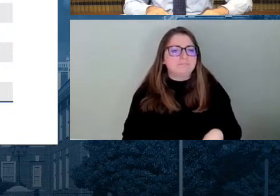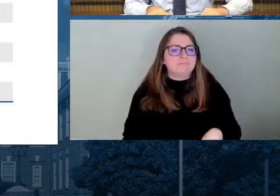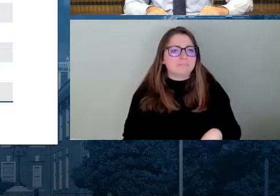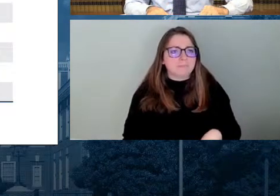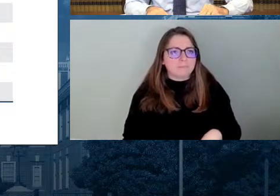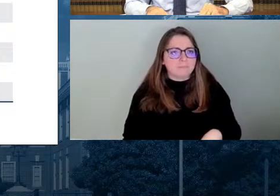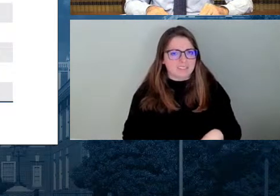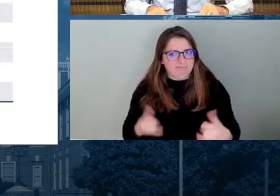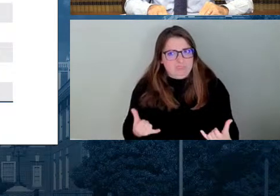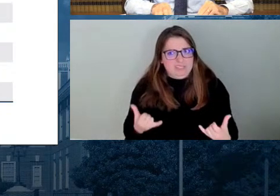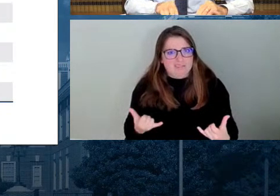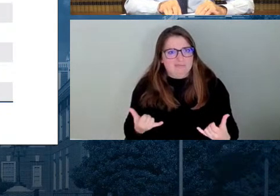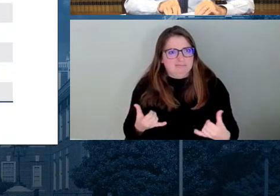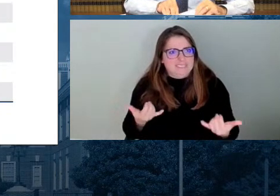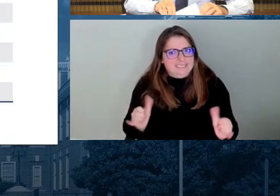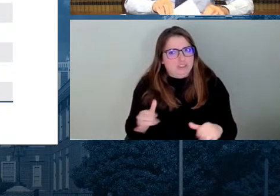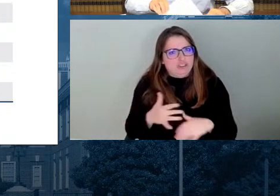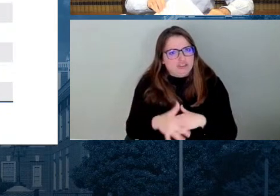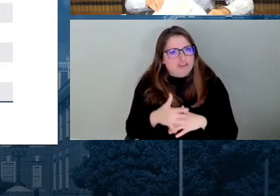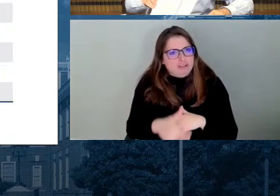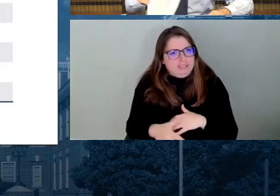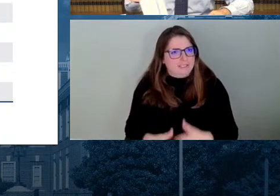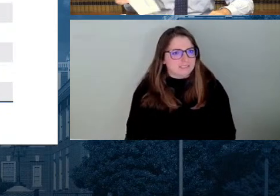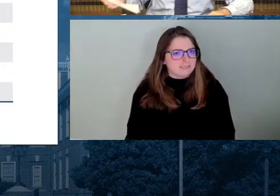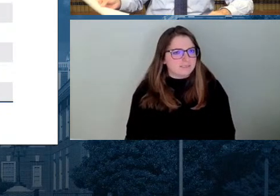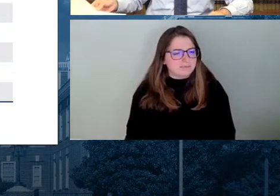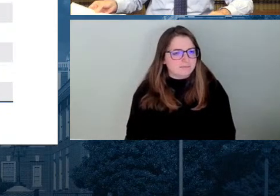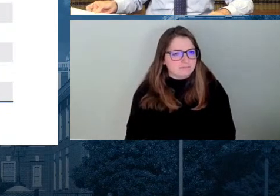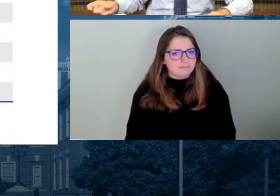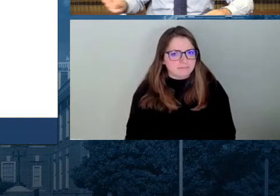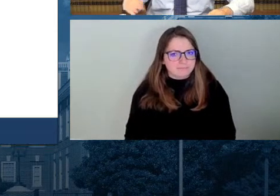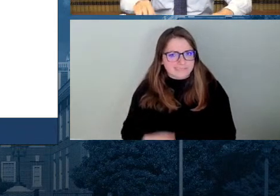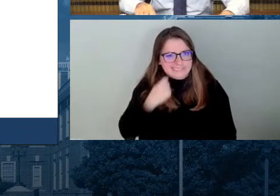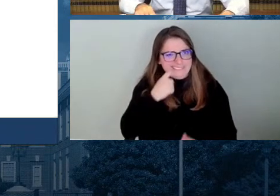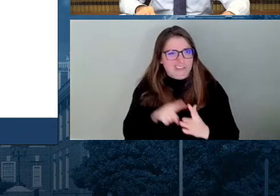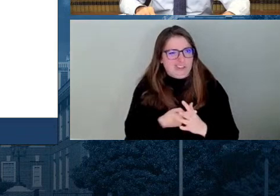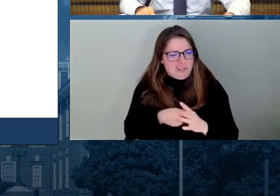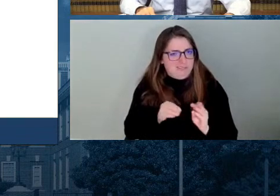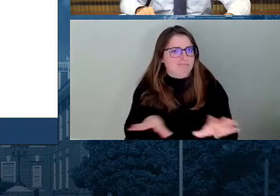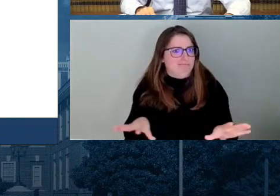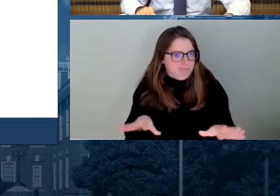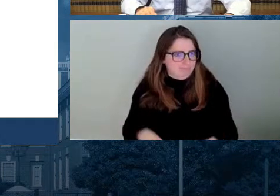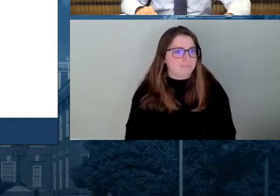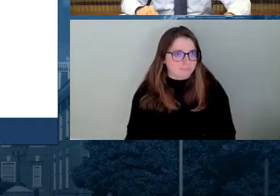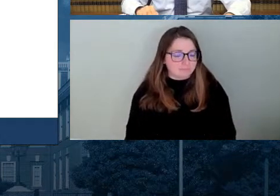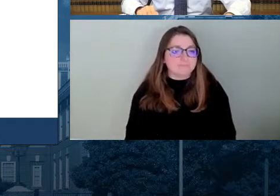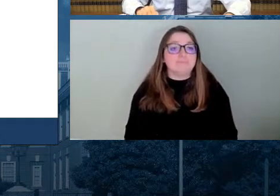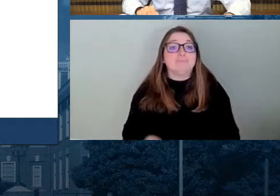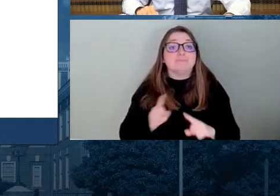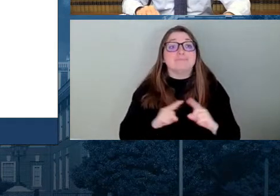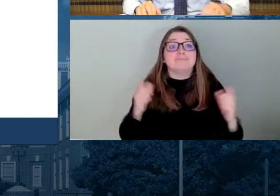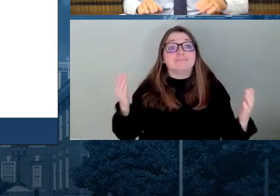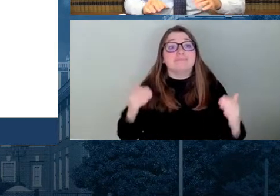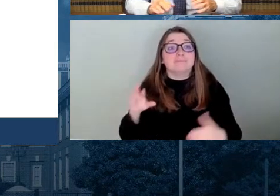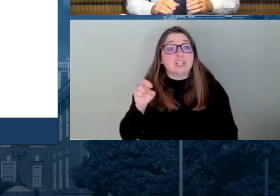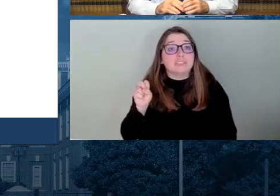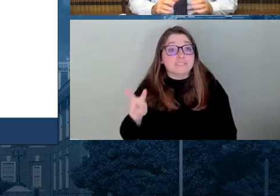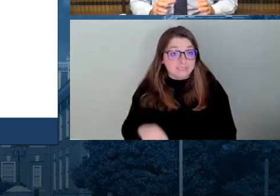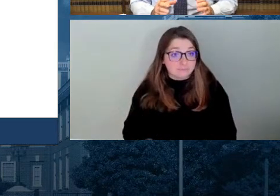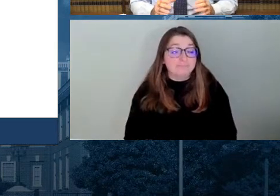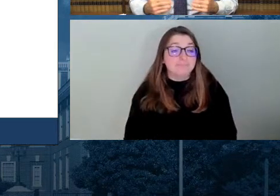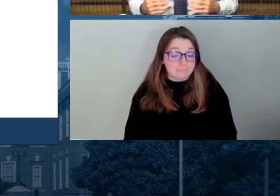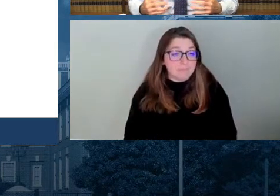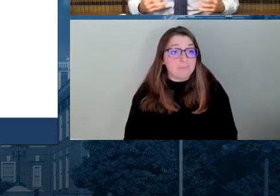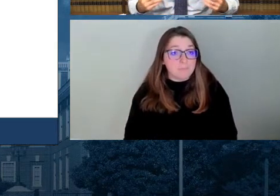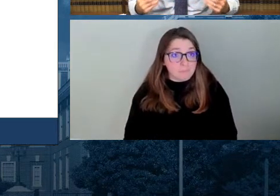Secretary McGarrick talk about that if need be. And then RSV, and Secretary McGarrick would talk about this. Something a